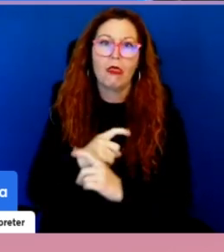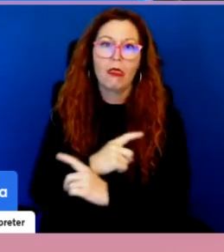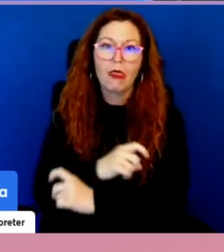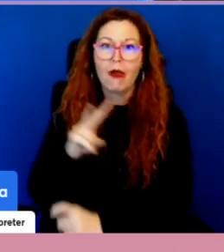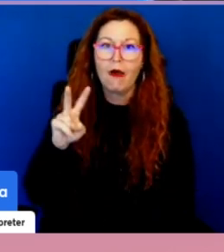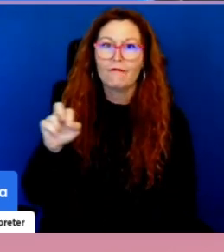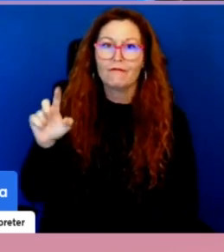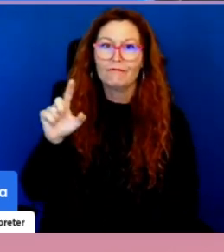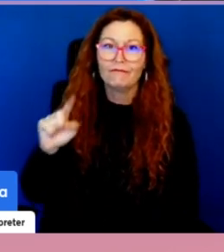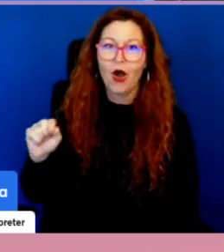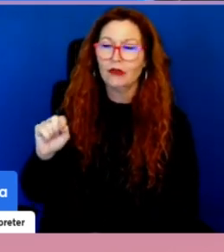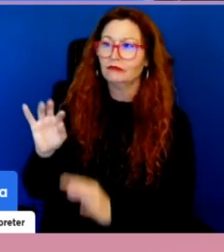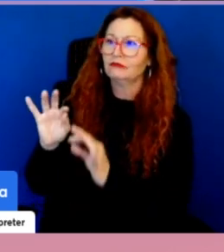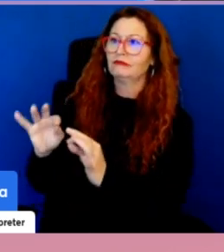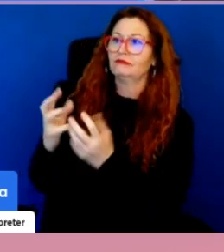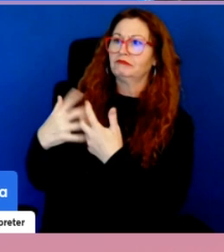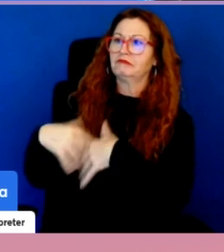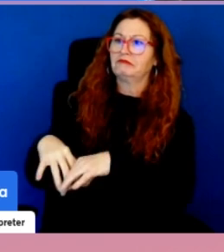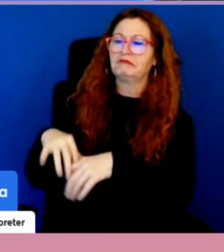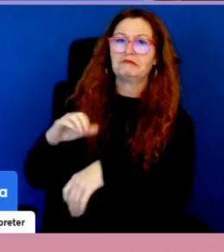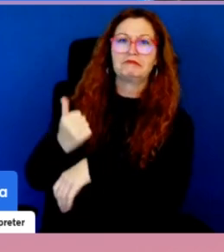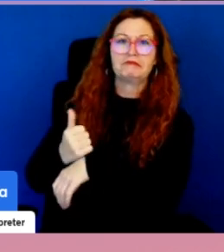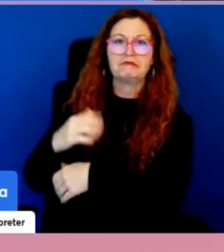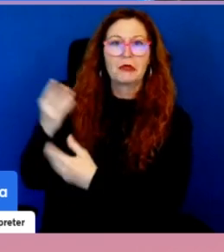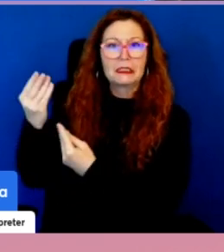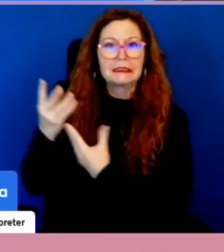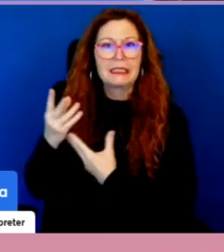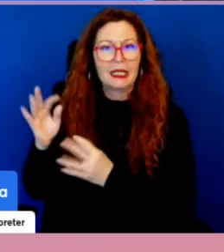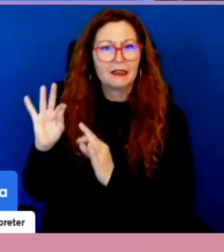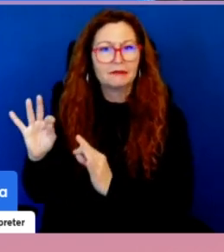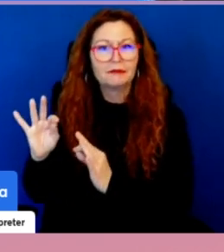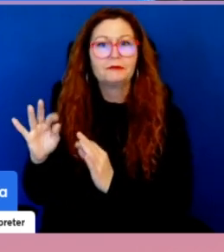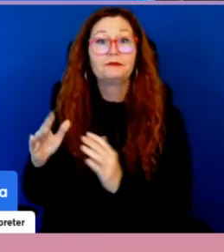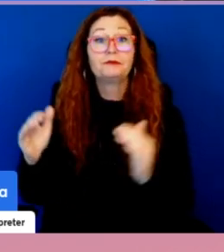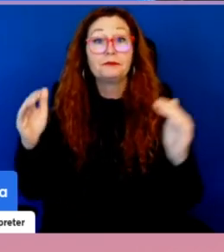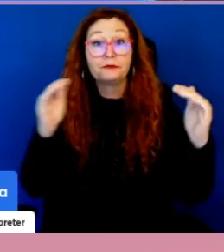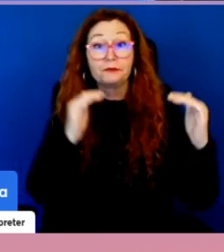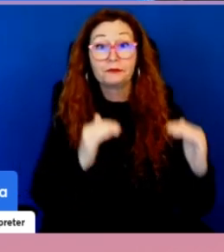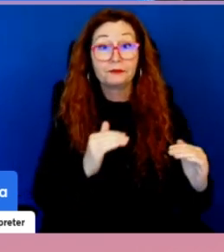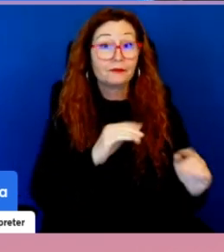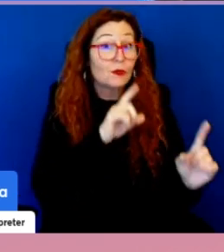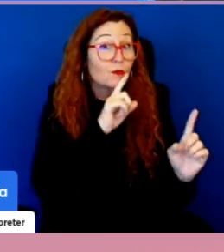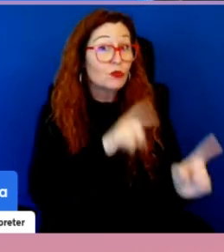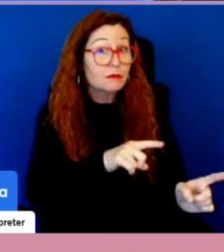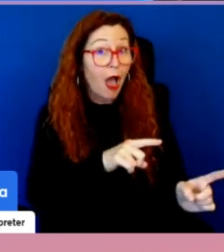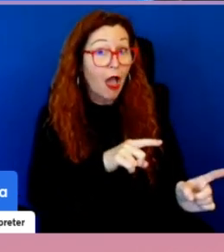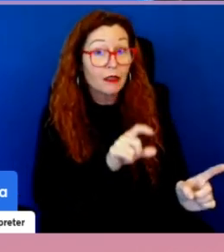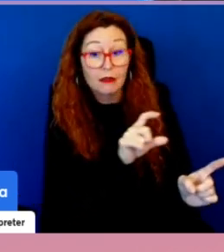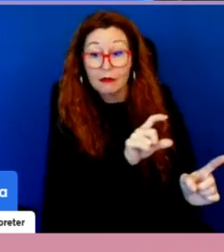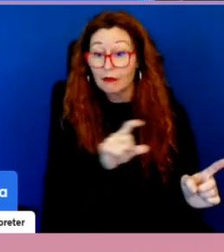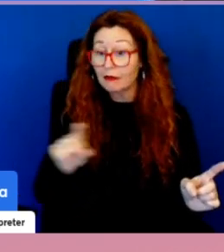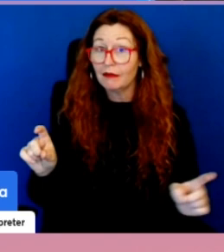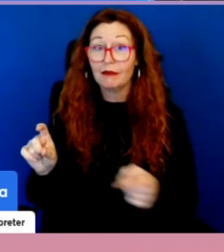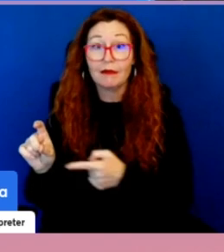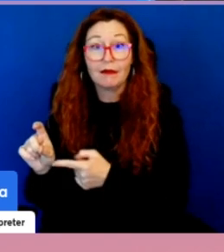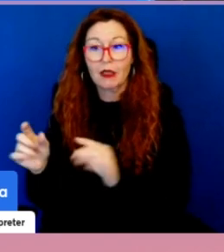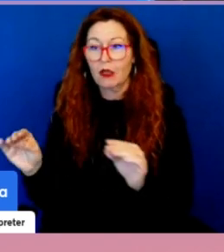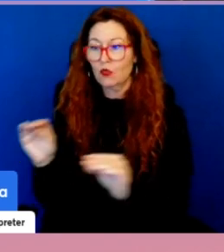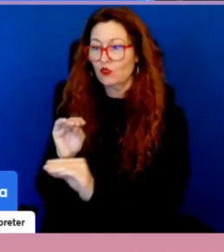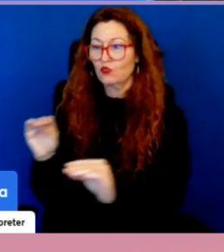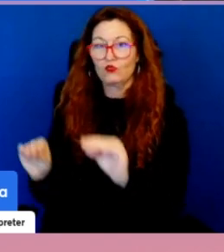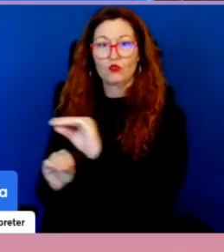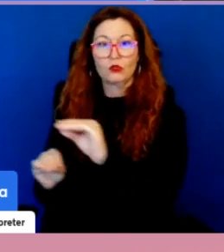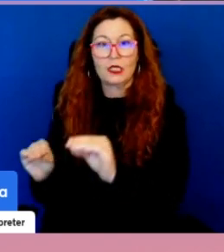data nicely. Under respond, you have the ability to rotate, revoke those